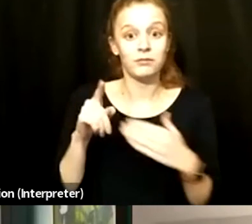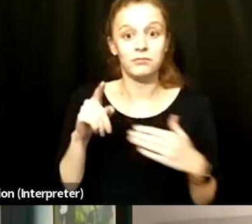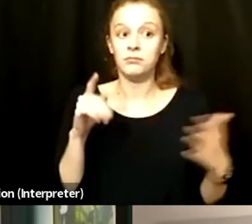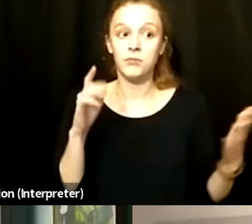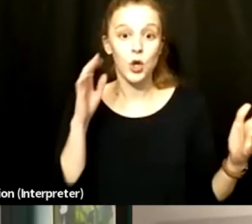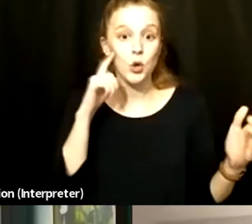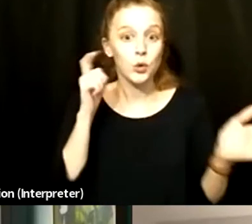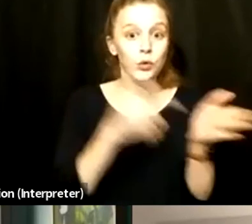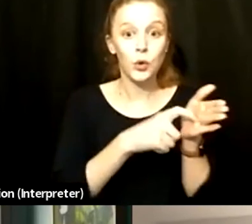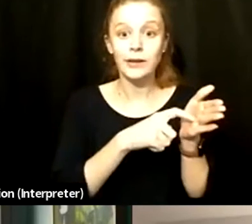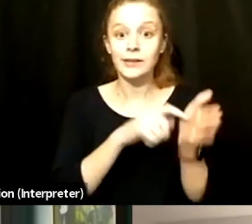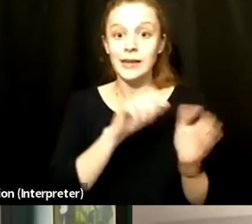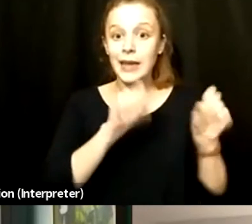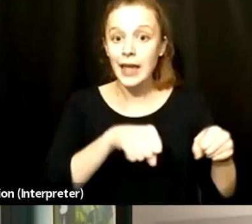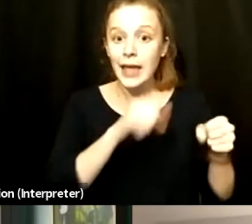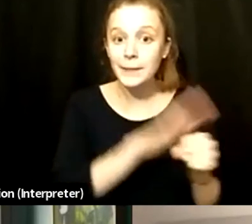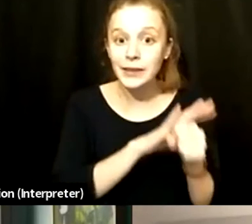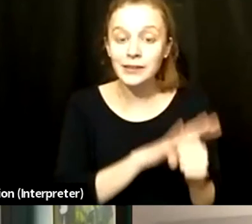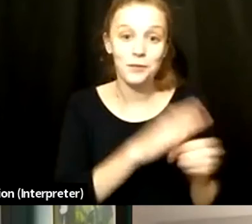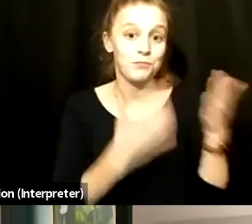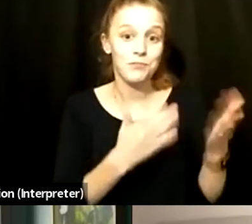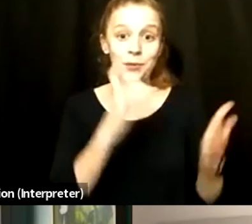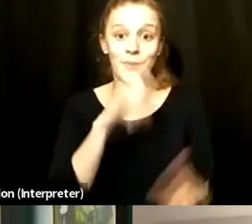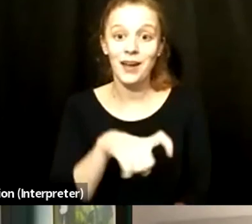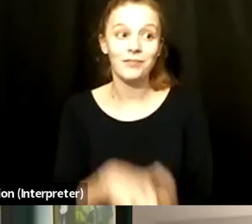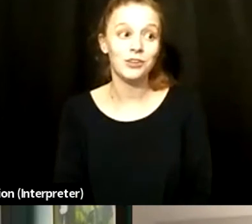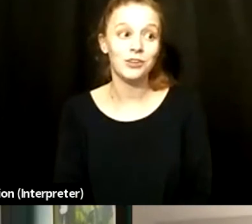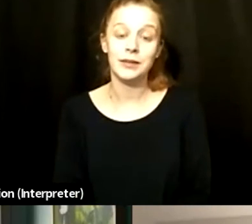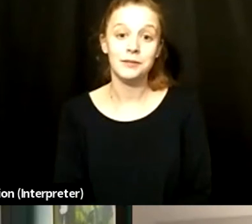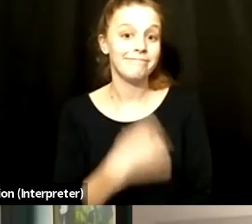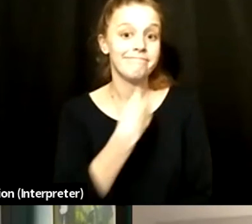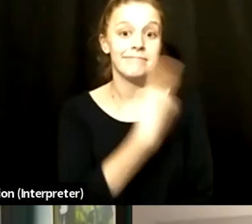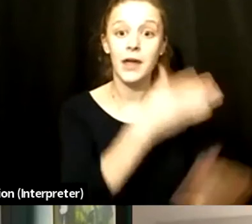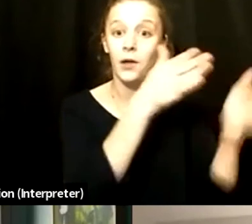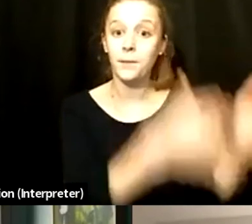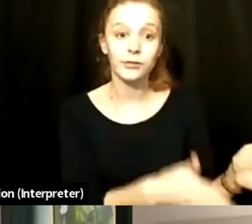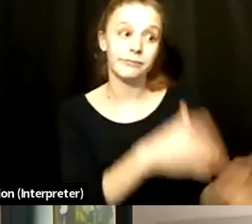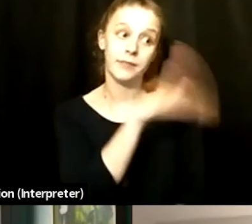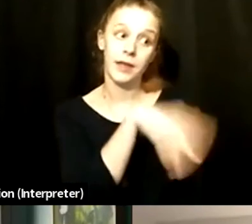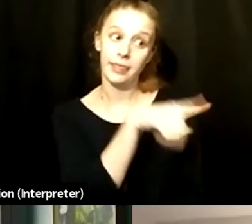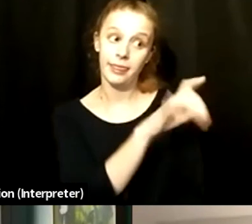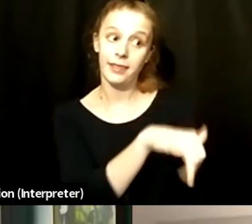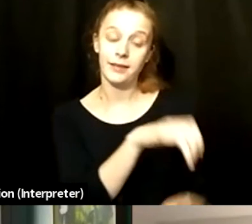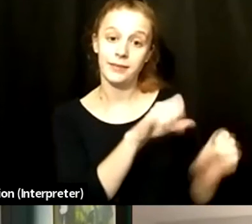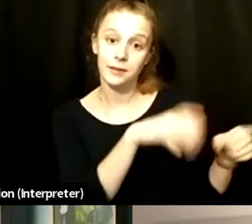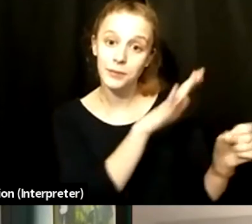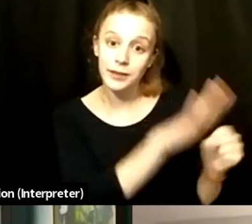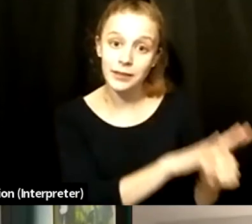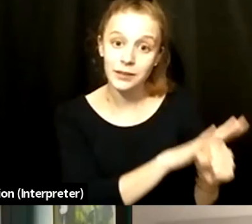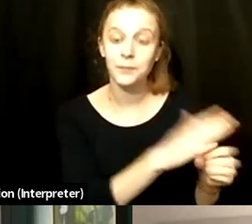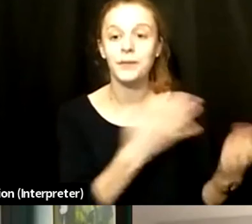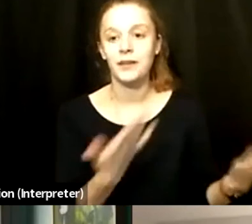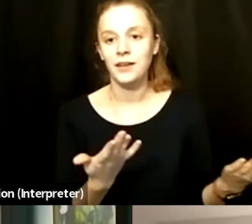us calling out people, which is sometimes necessary, or calling in people to realize that